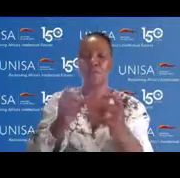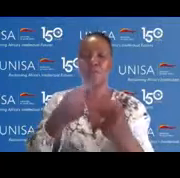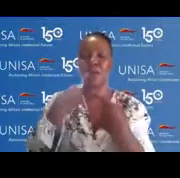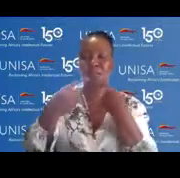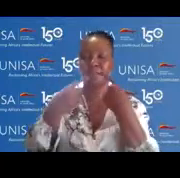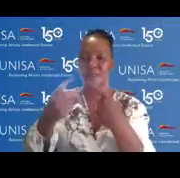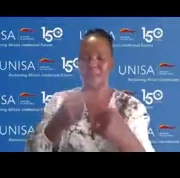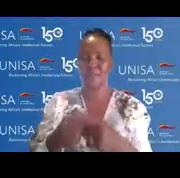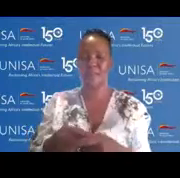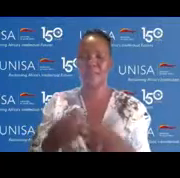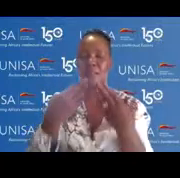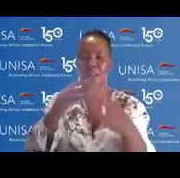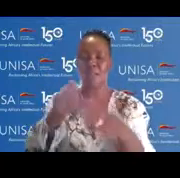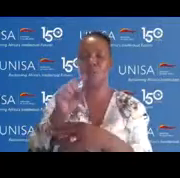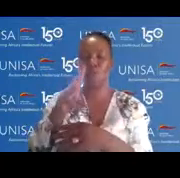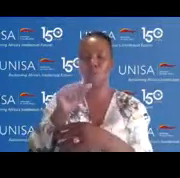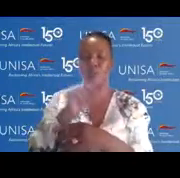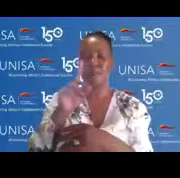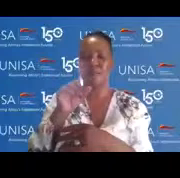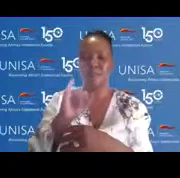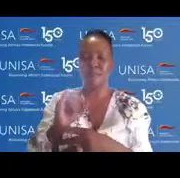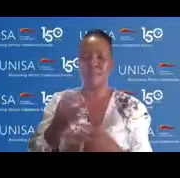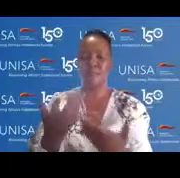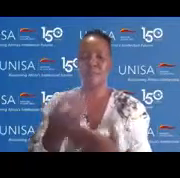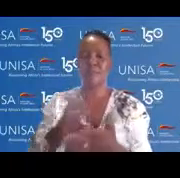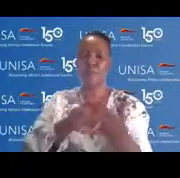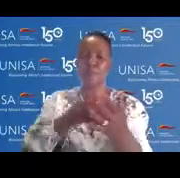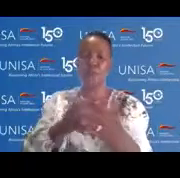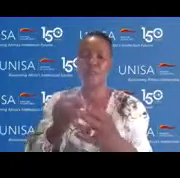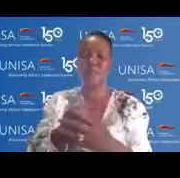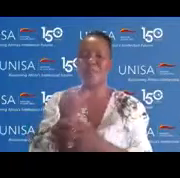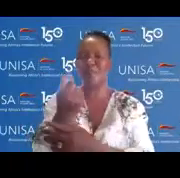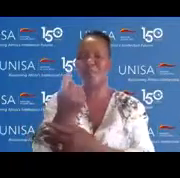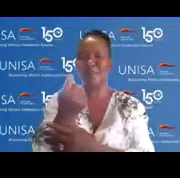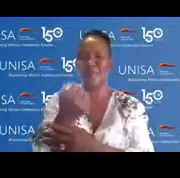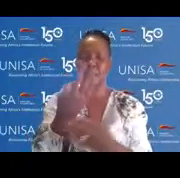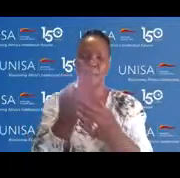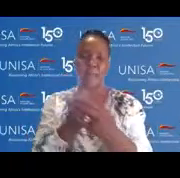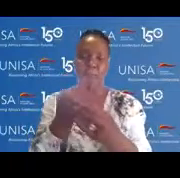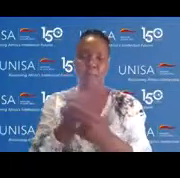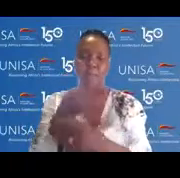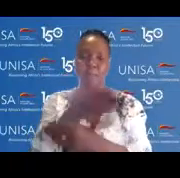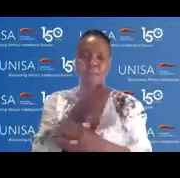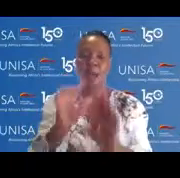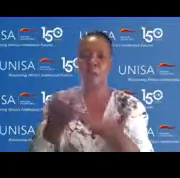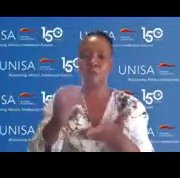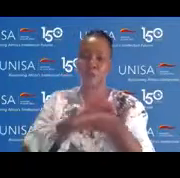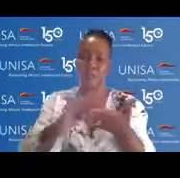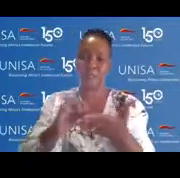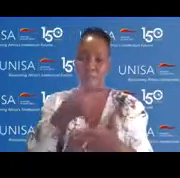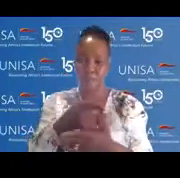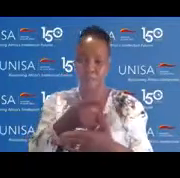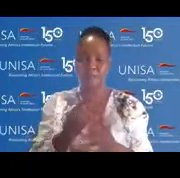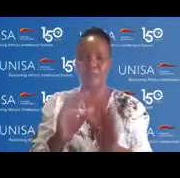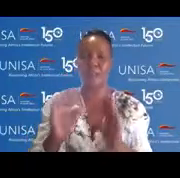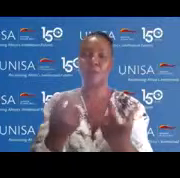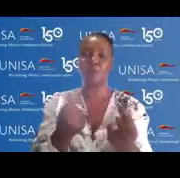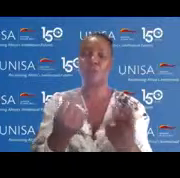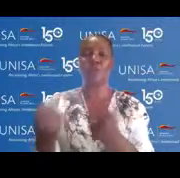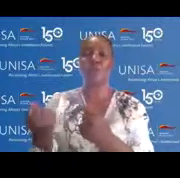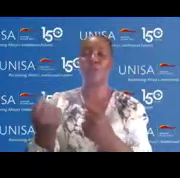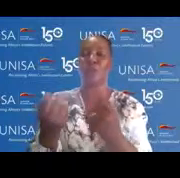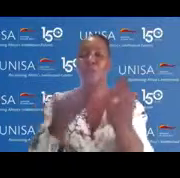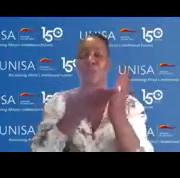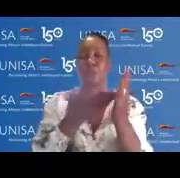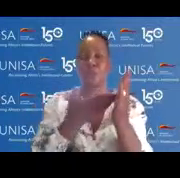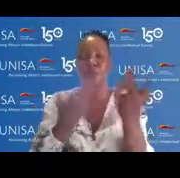Lawazi. So yes, guys, cookies are those little files. So now, how do we delete them? This is how we delete them over here. So I just want to go back